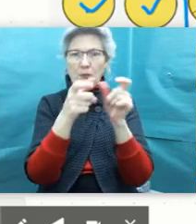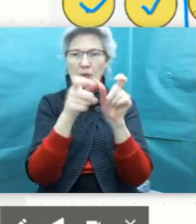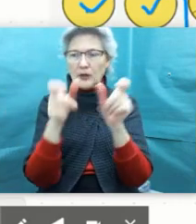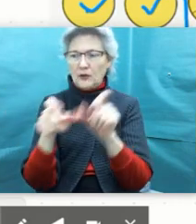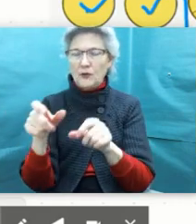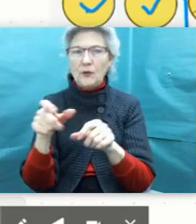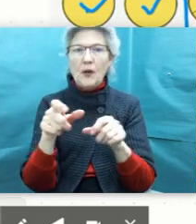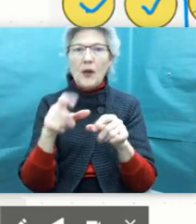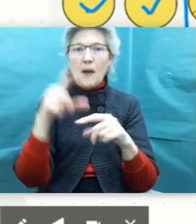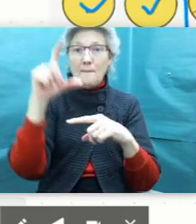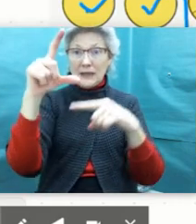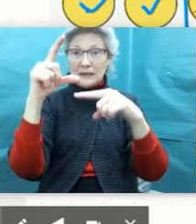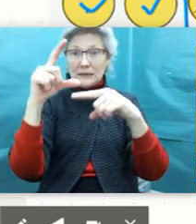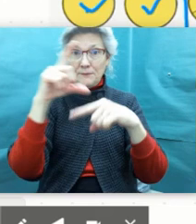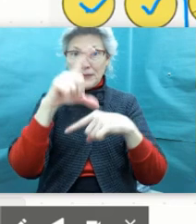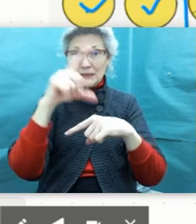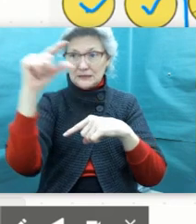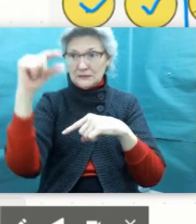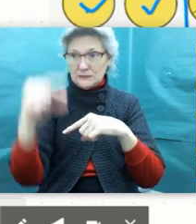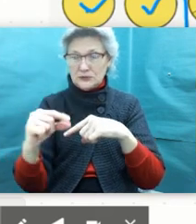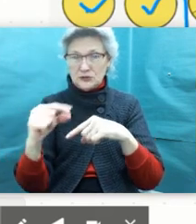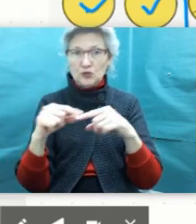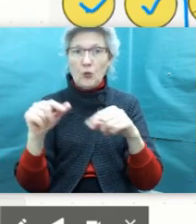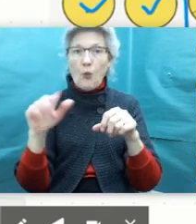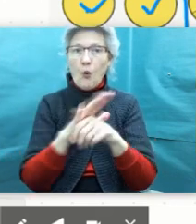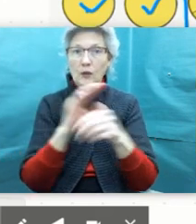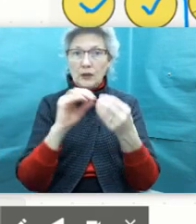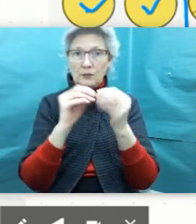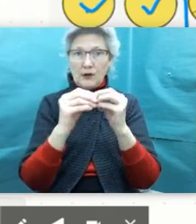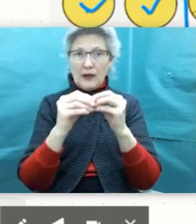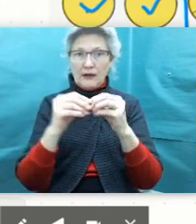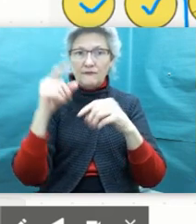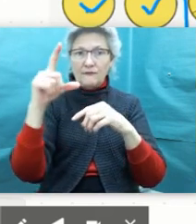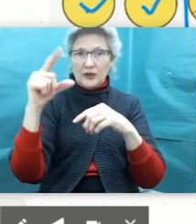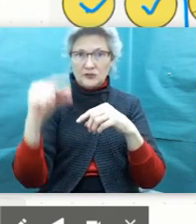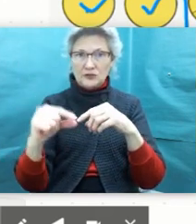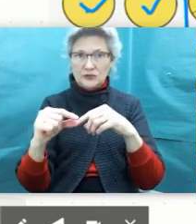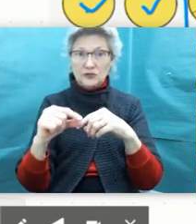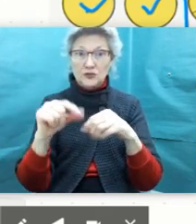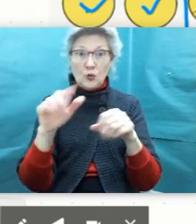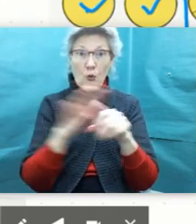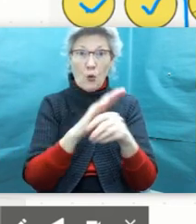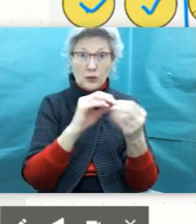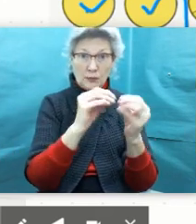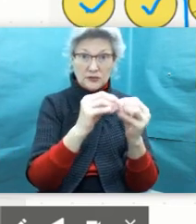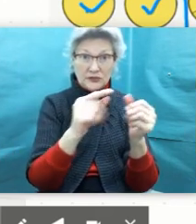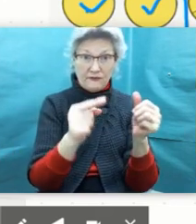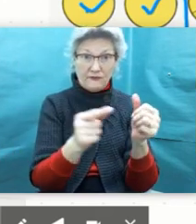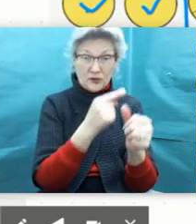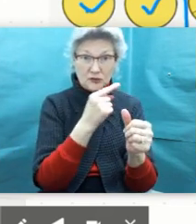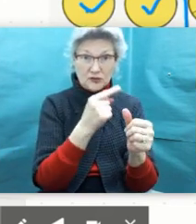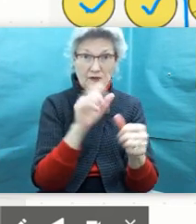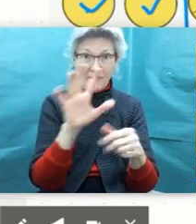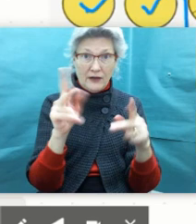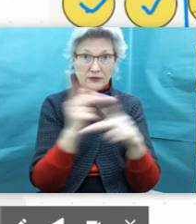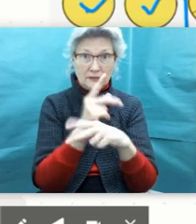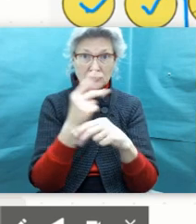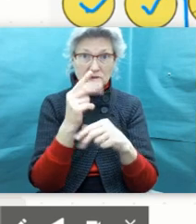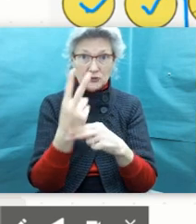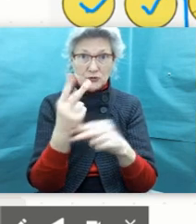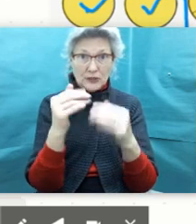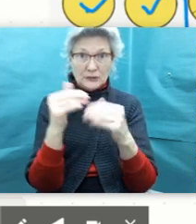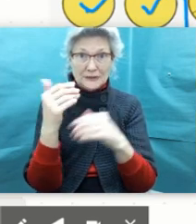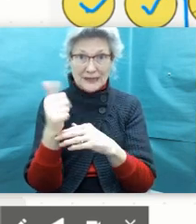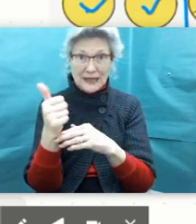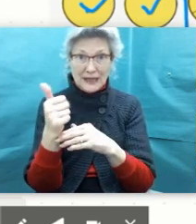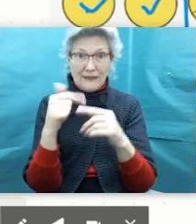number and into a fraction. So we did our whole numbers multiplied together first, right? So 5 times 2 equals 10.